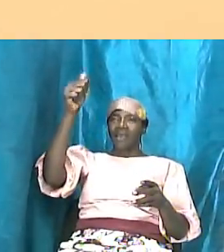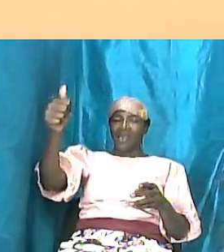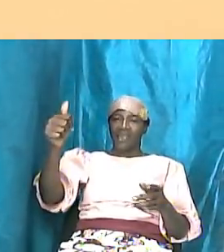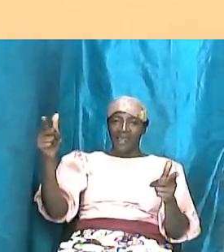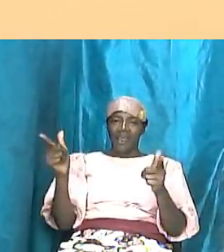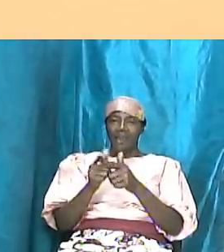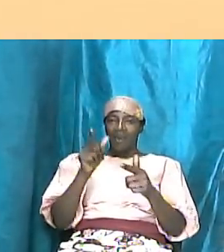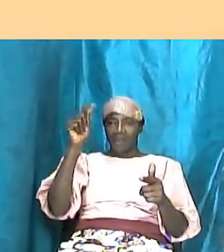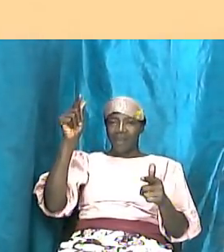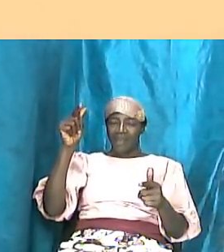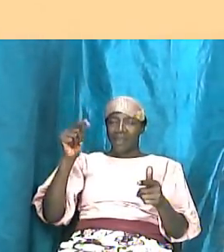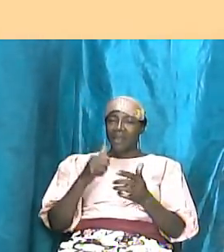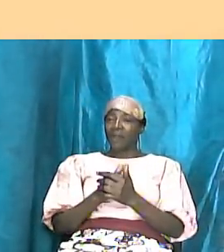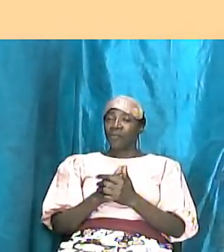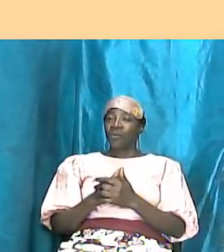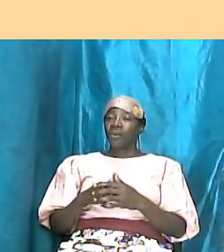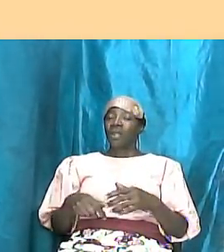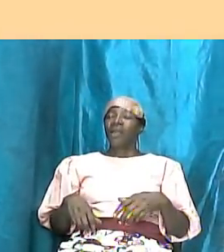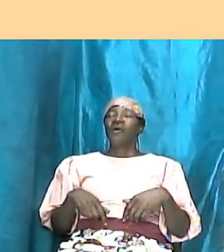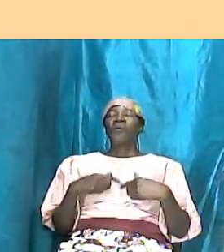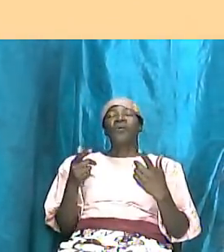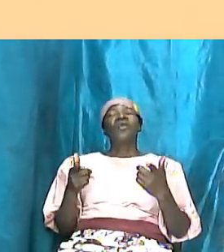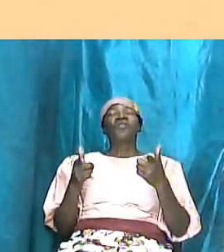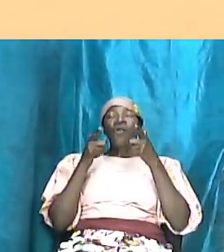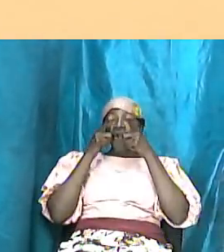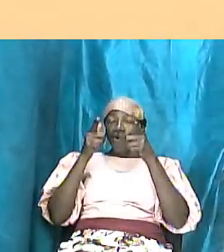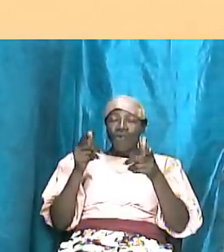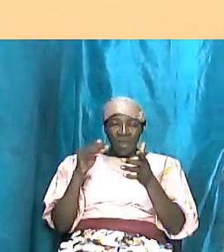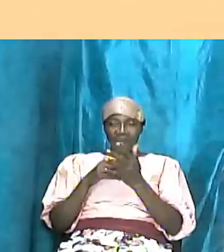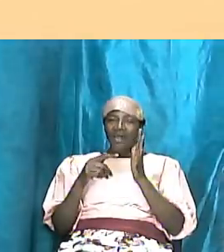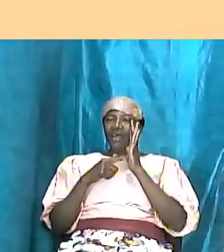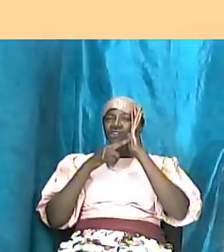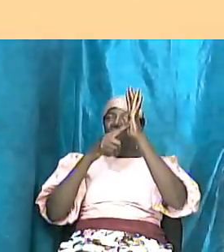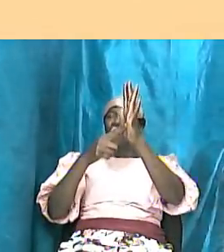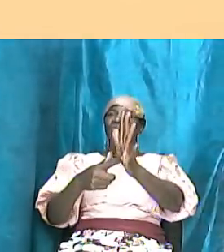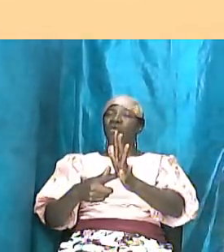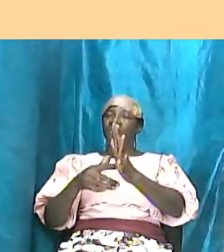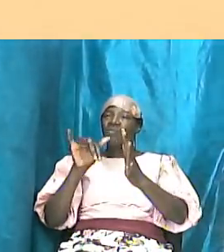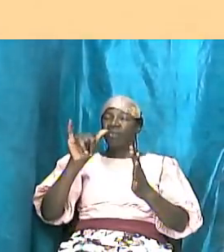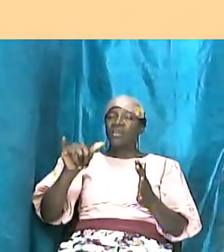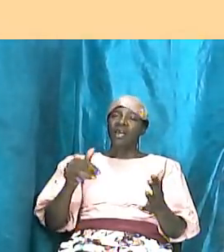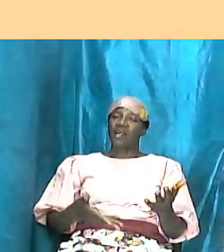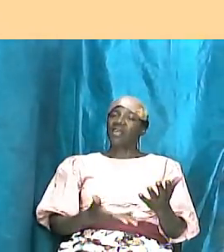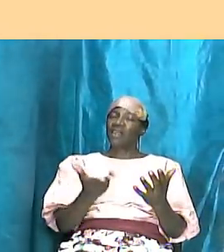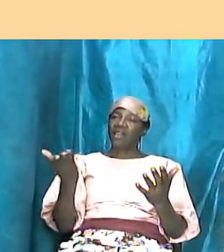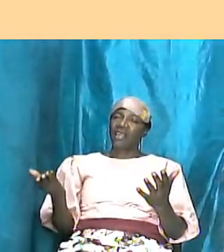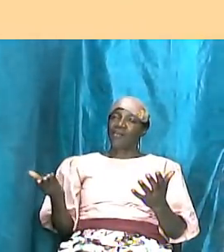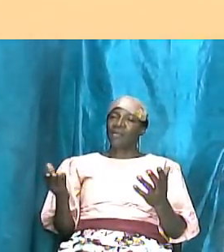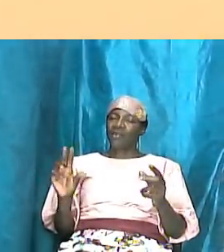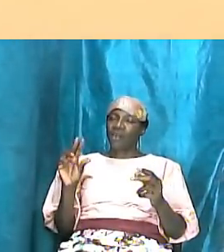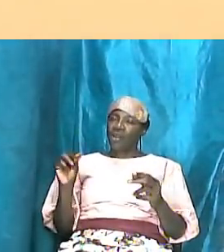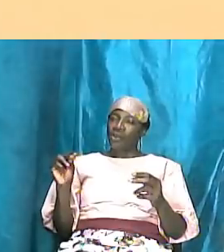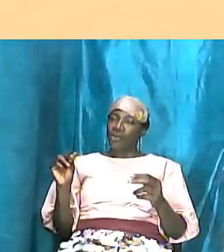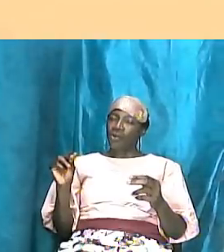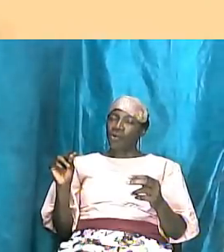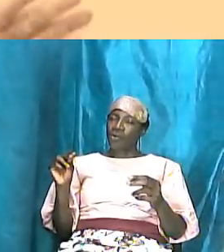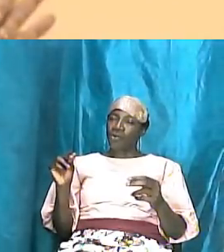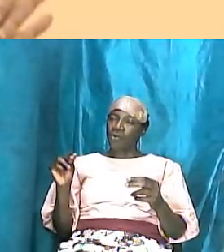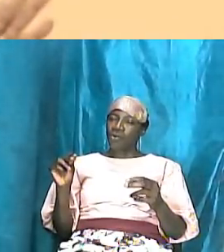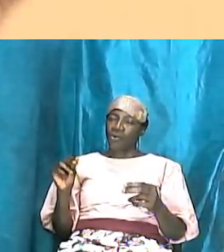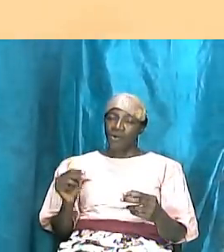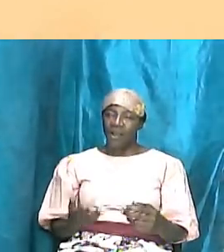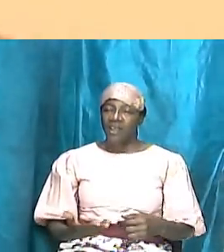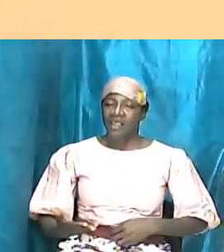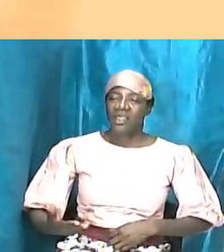the docile gene. We are going to take a little look at it, and we are going to show you that there is no such